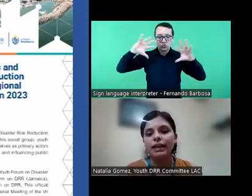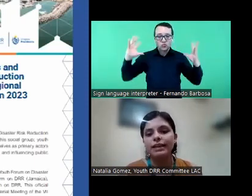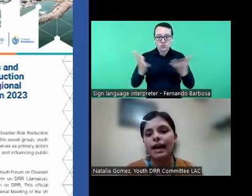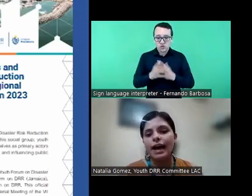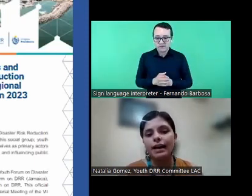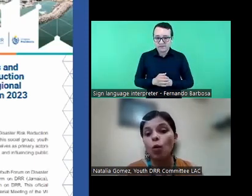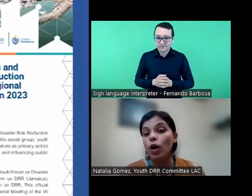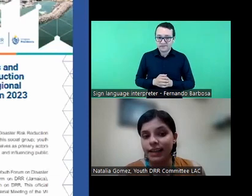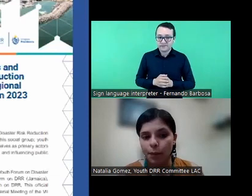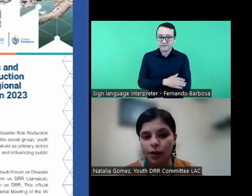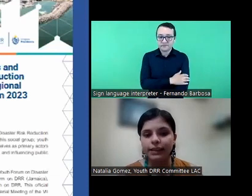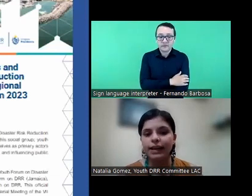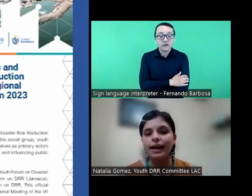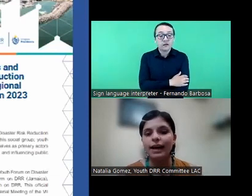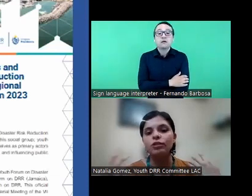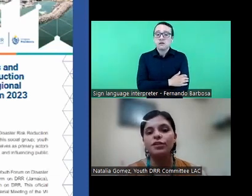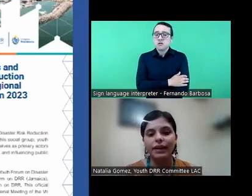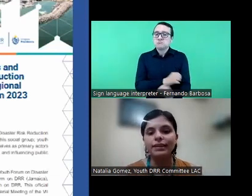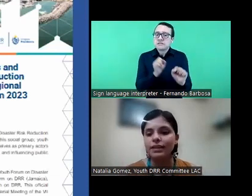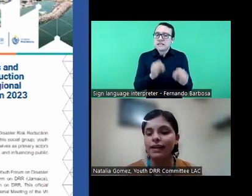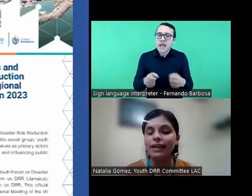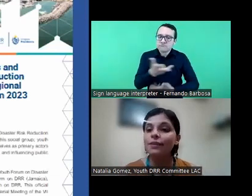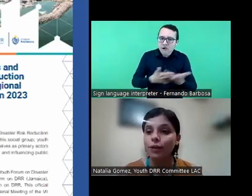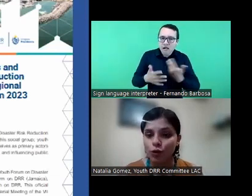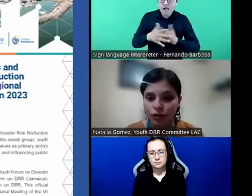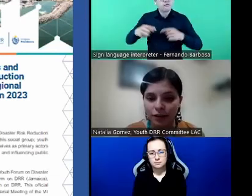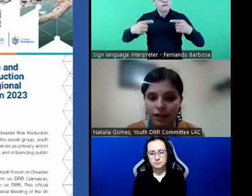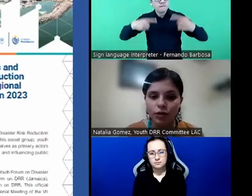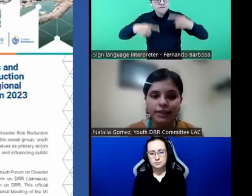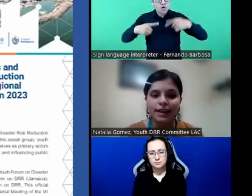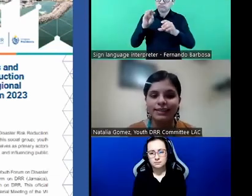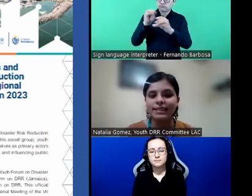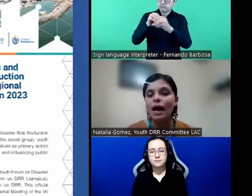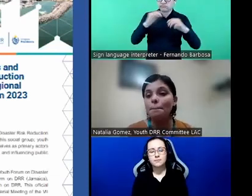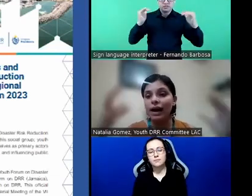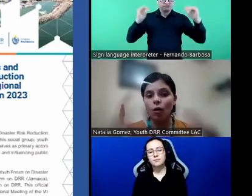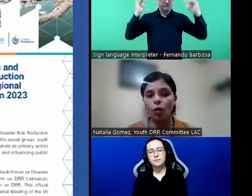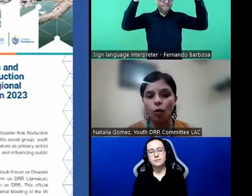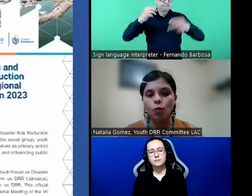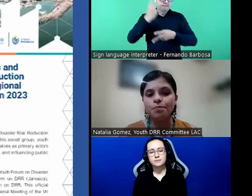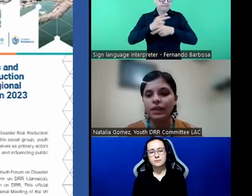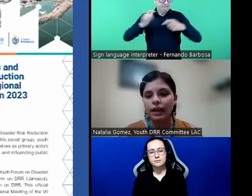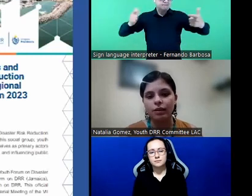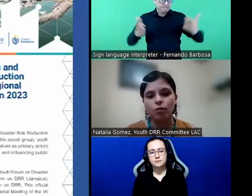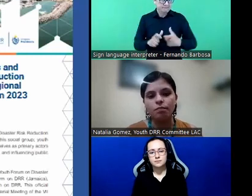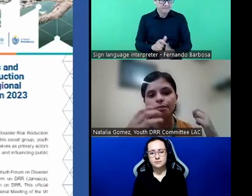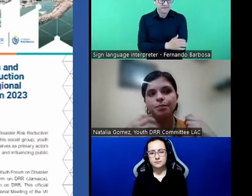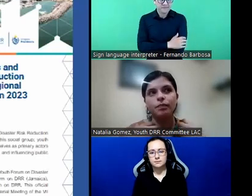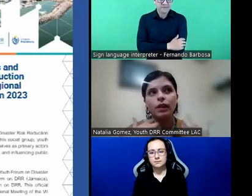and different regions of the world, and also to do political advocacy in different disaster risk